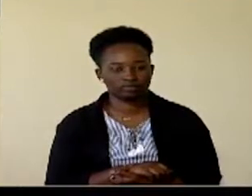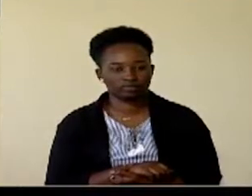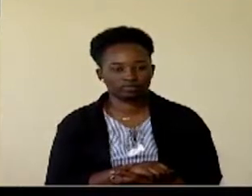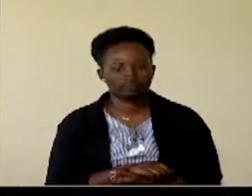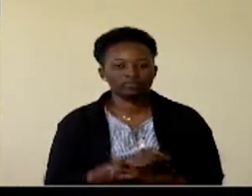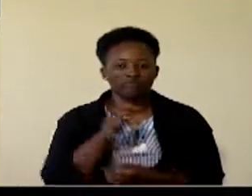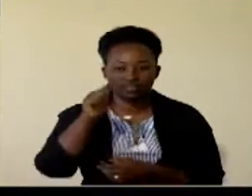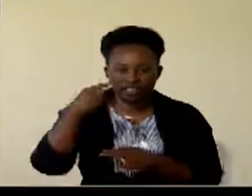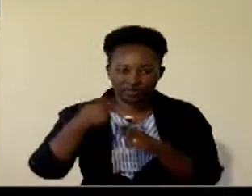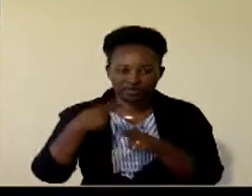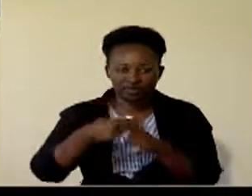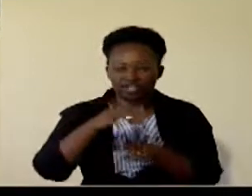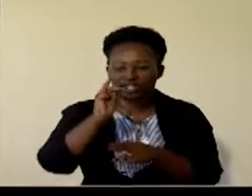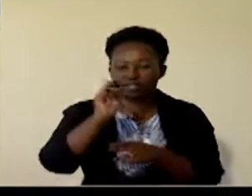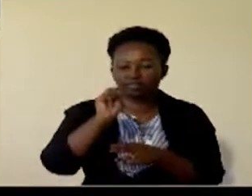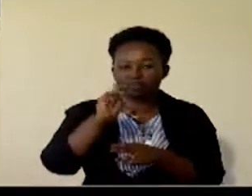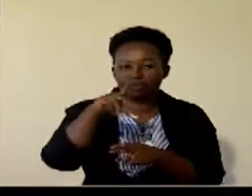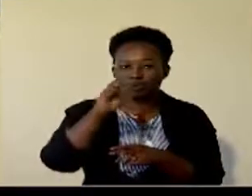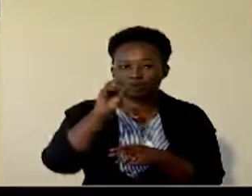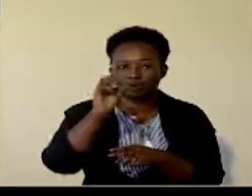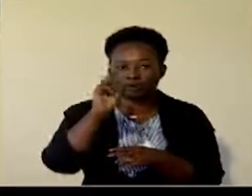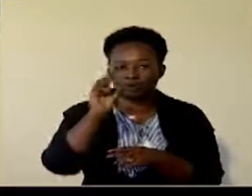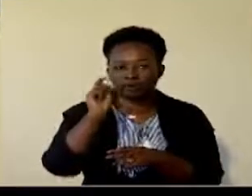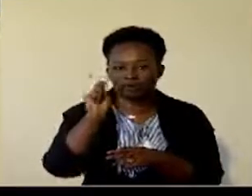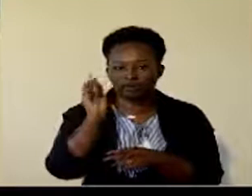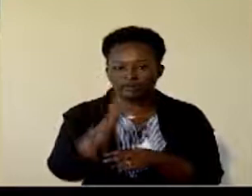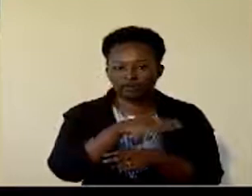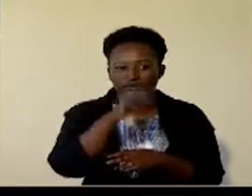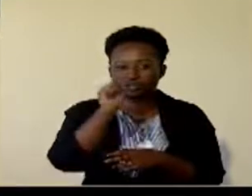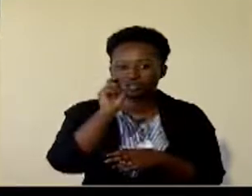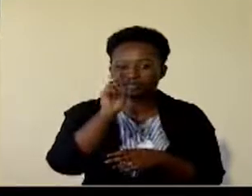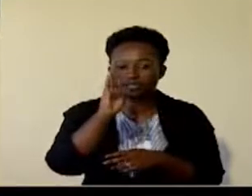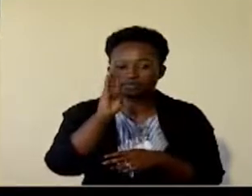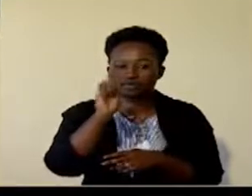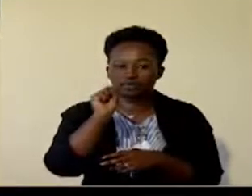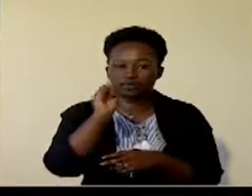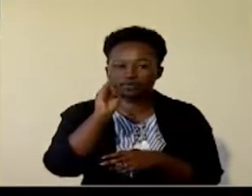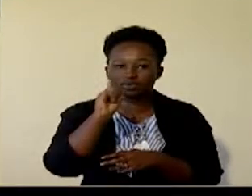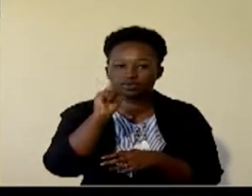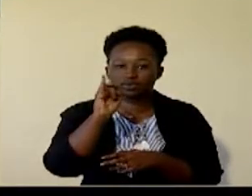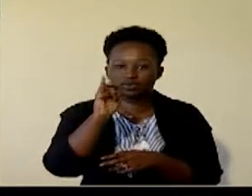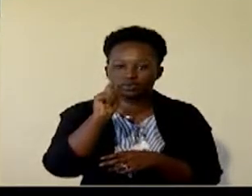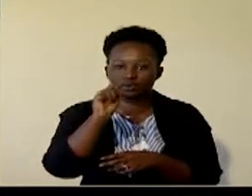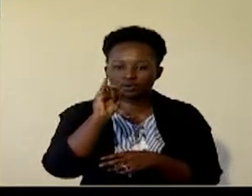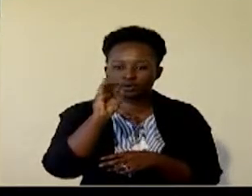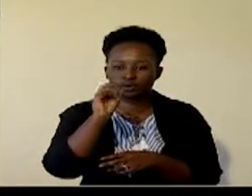That is import substitution strategy. An example, for the case of Rwanda,